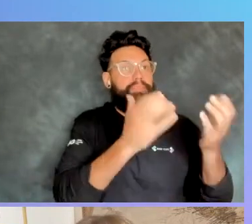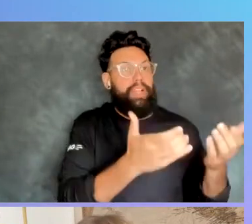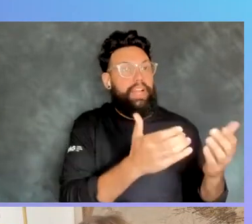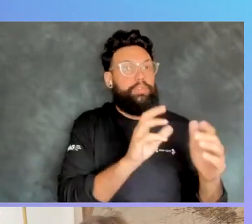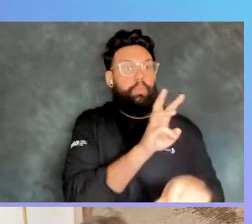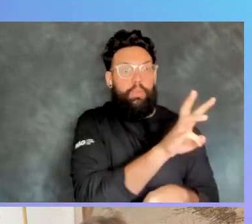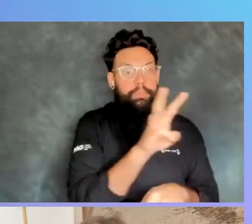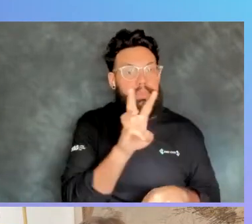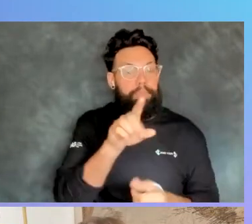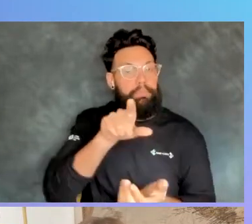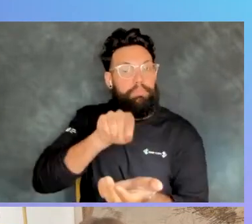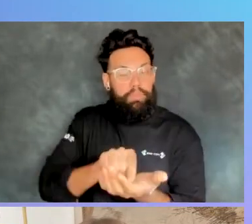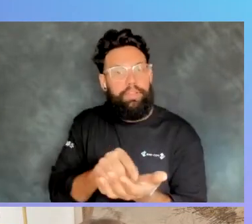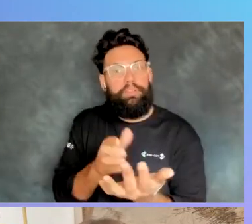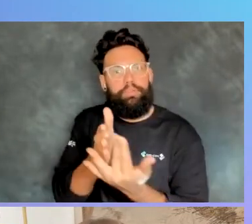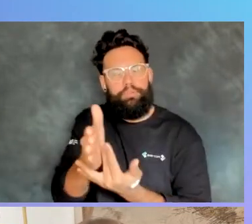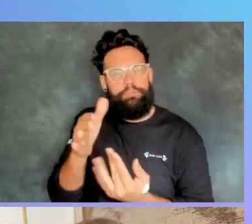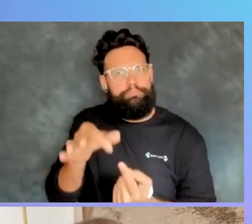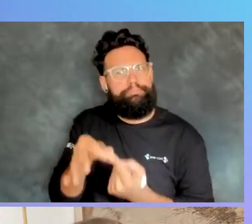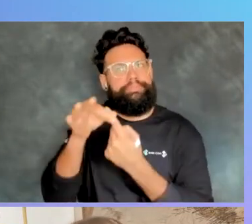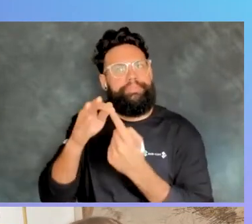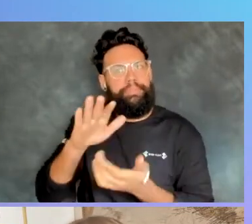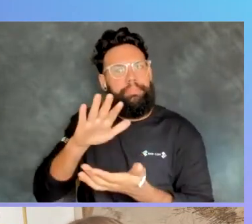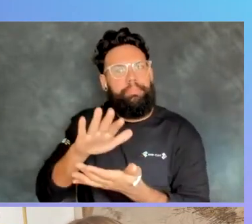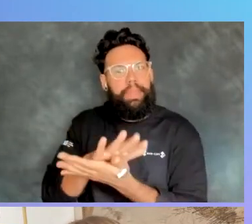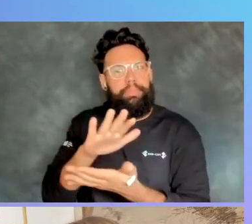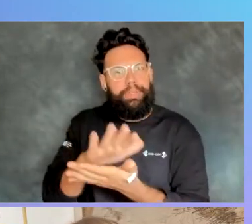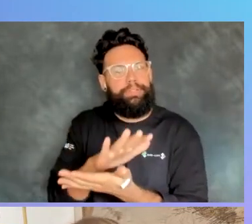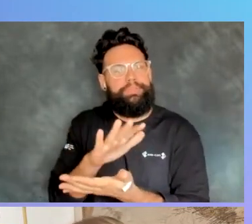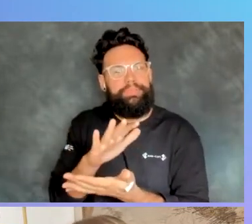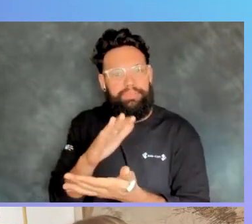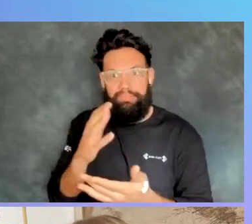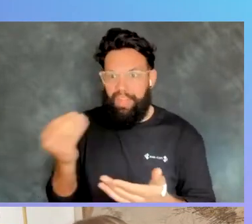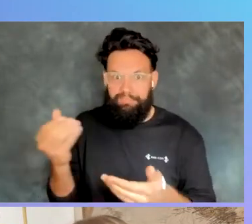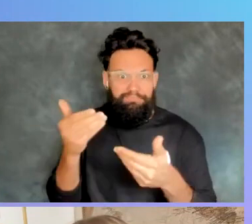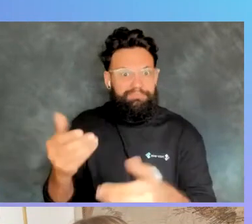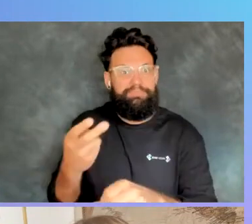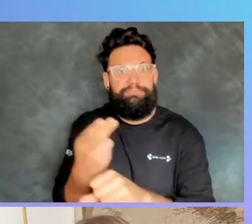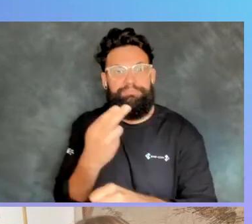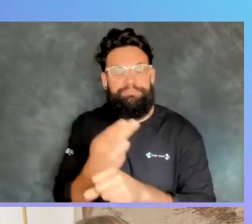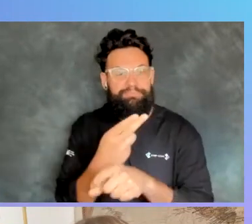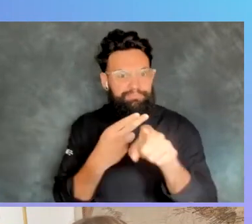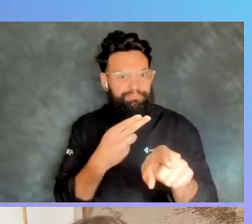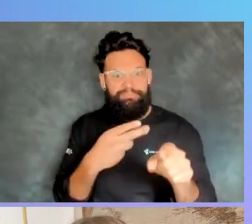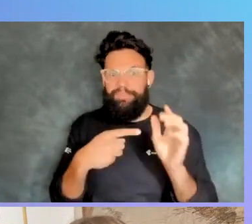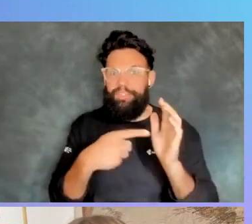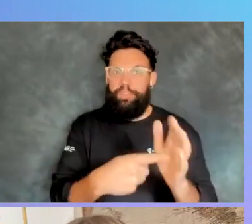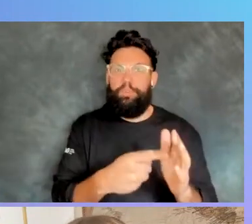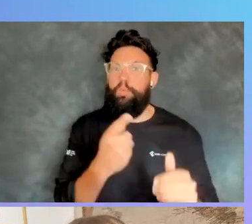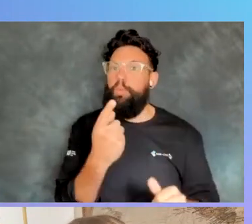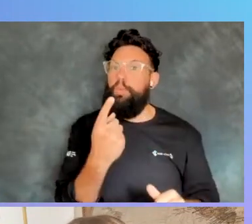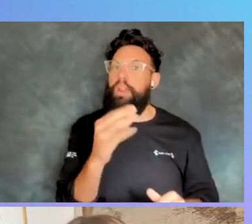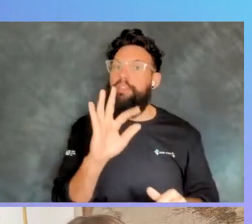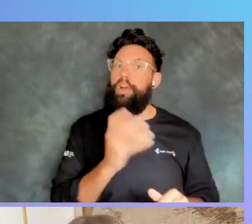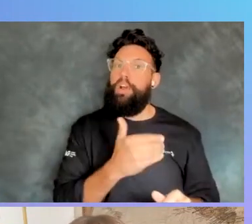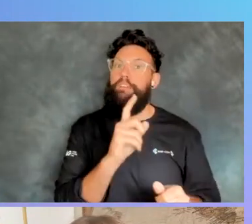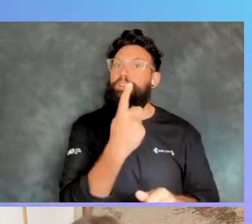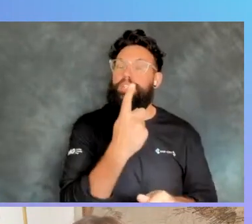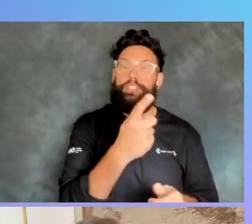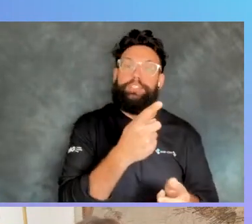fuser. The image on this slide shows a schematic of one of the first prints that we did, which is an analog in